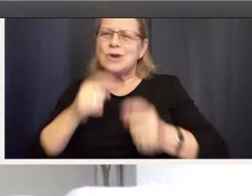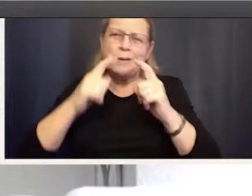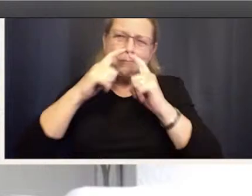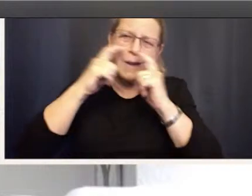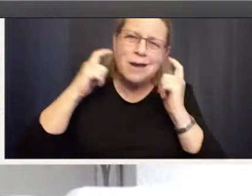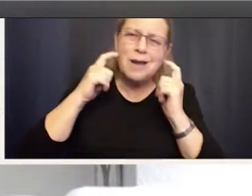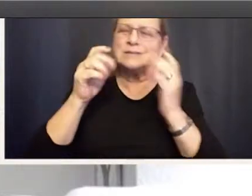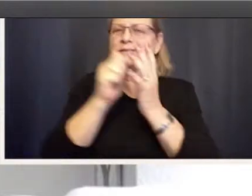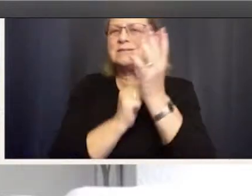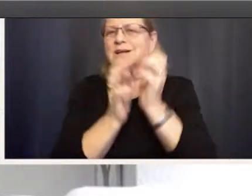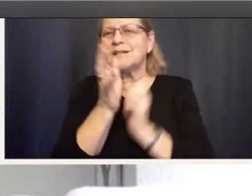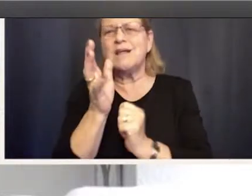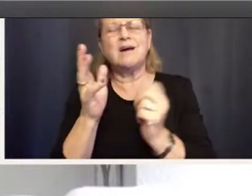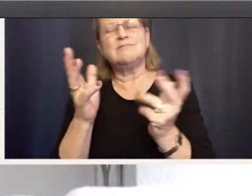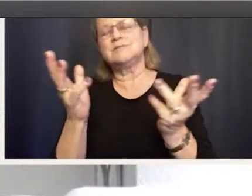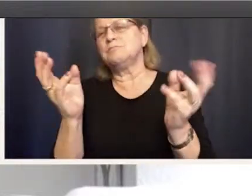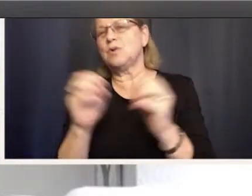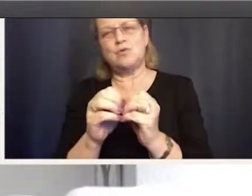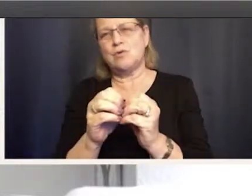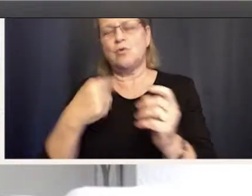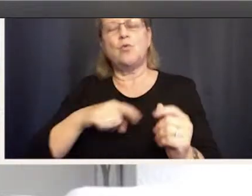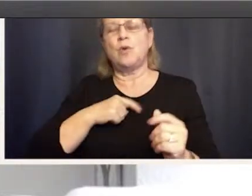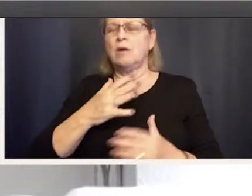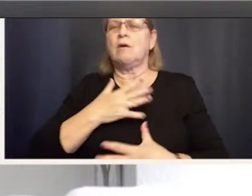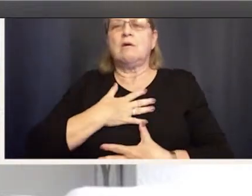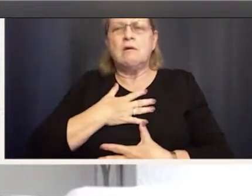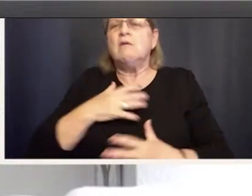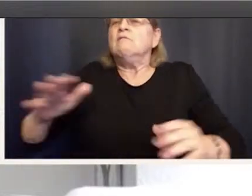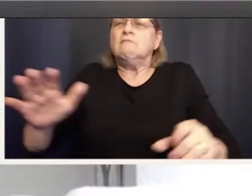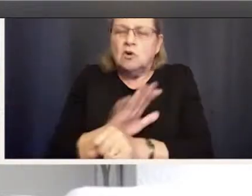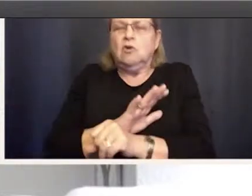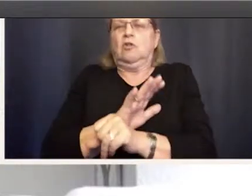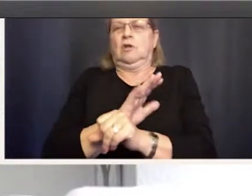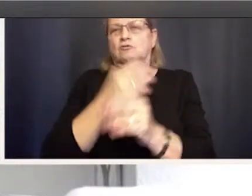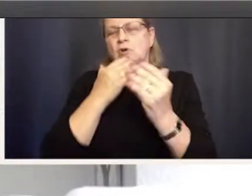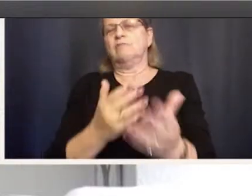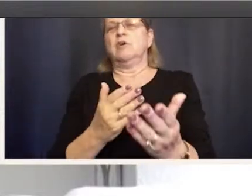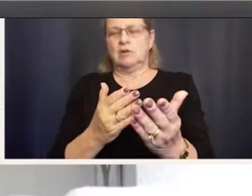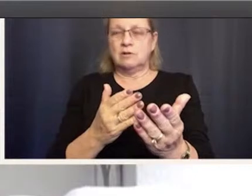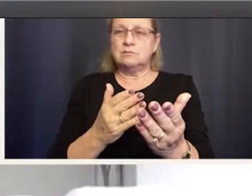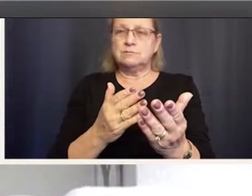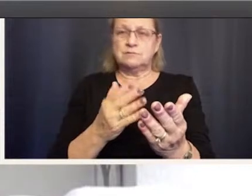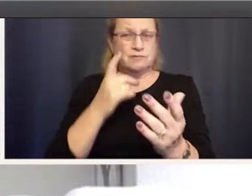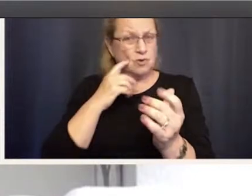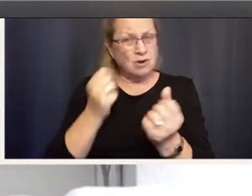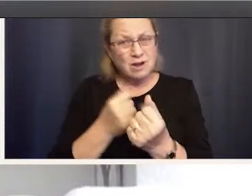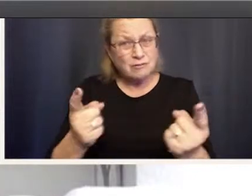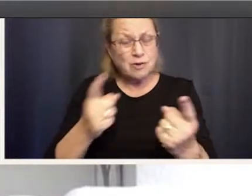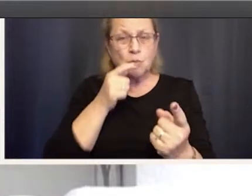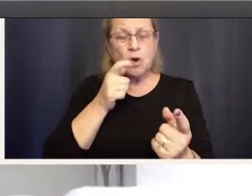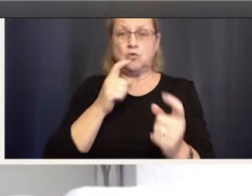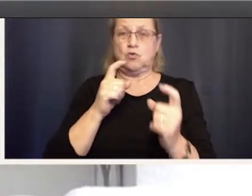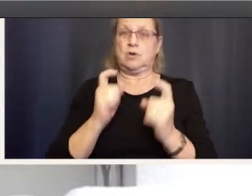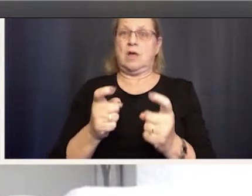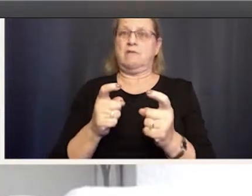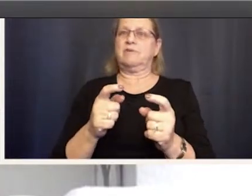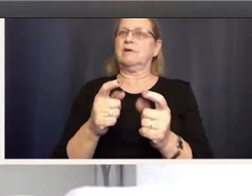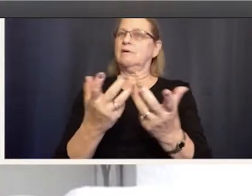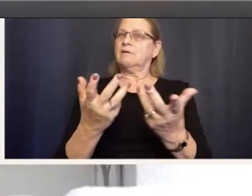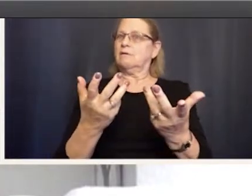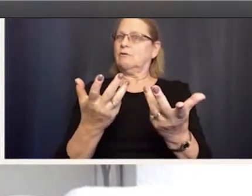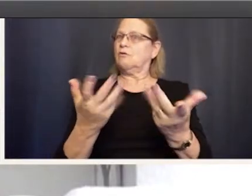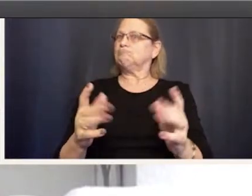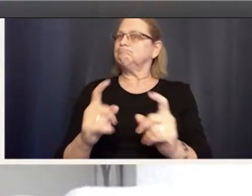and gloves, and more. We are deeply, deeply grateful. And for all of you who have made a gift, and